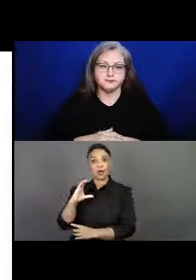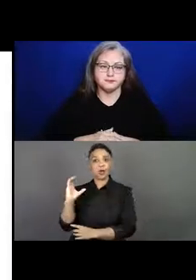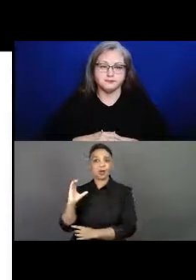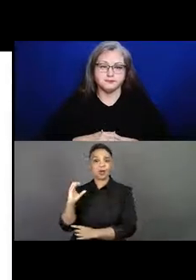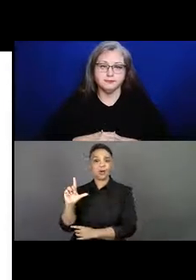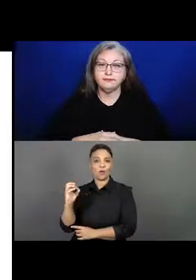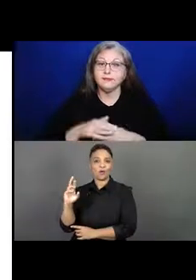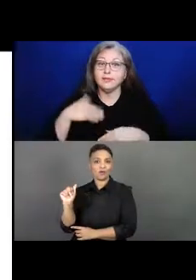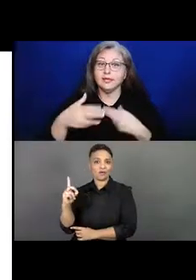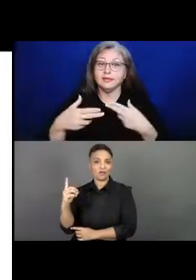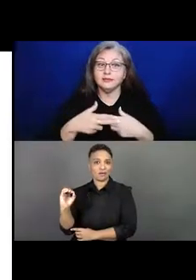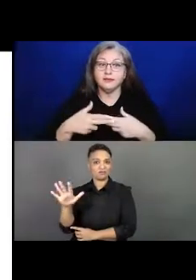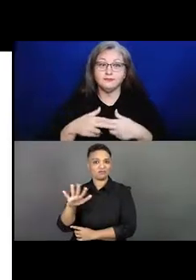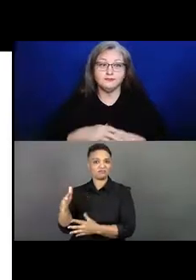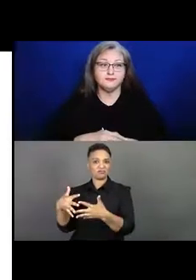Next slide.